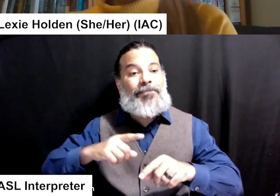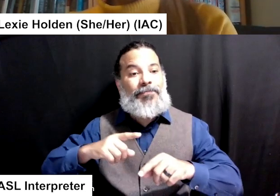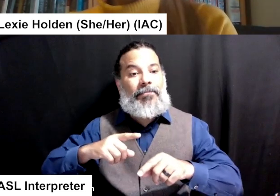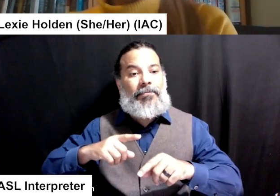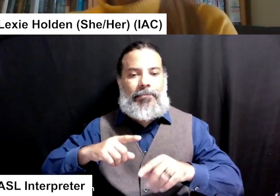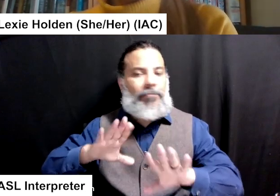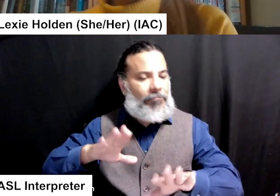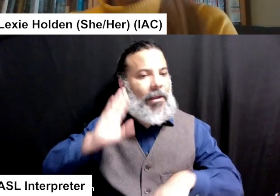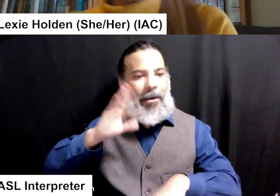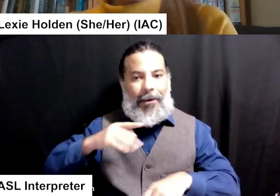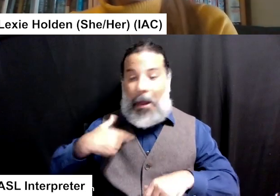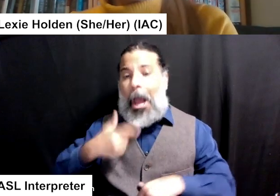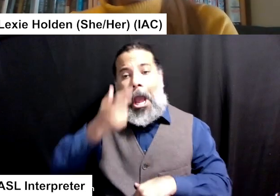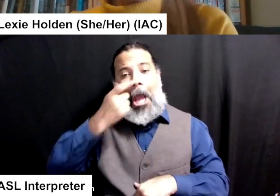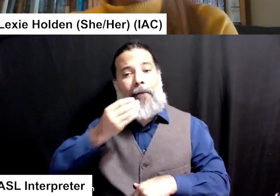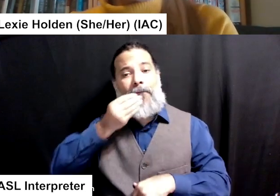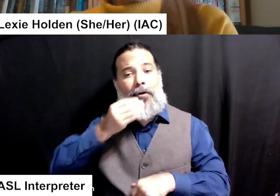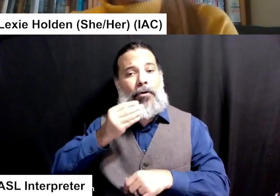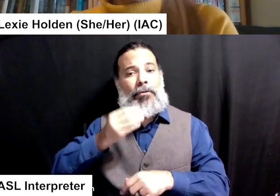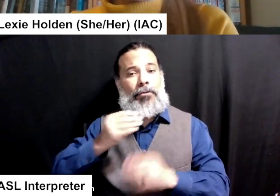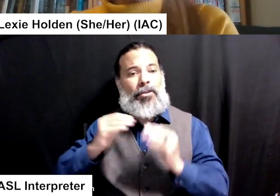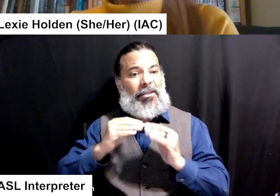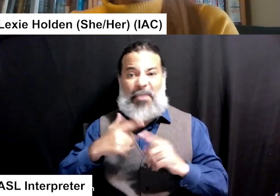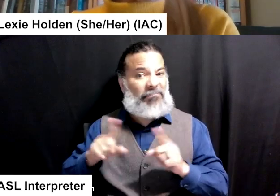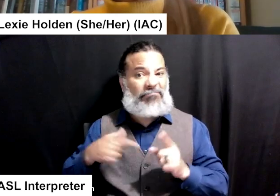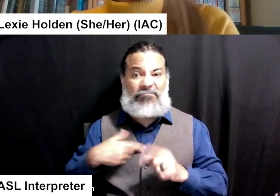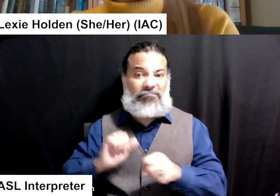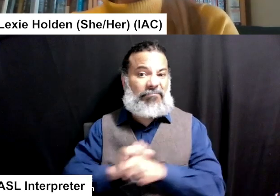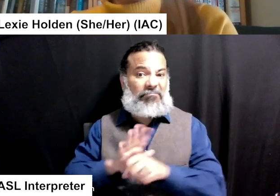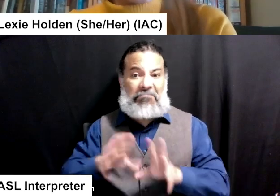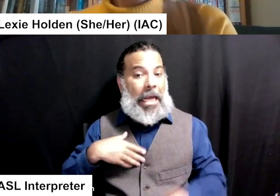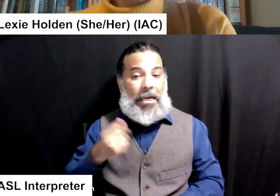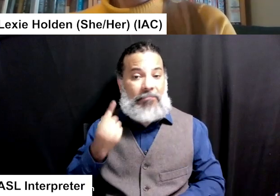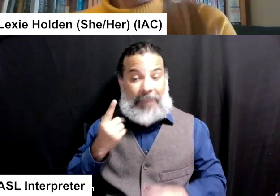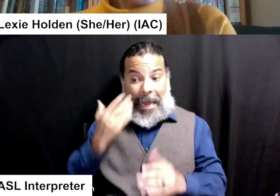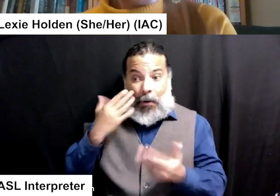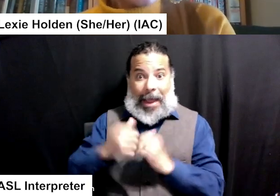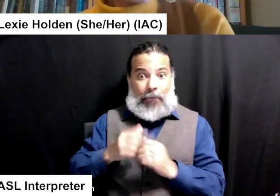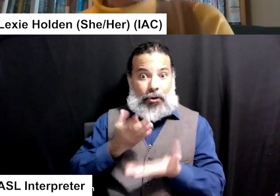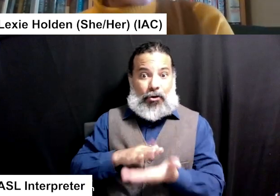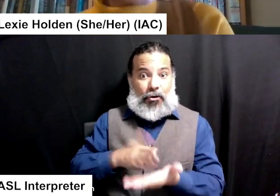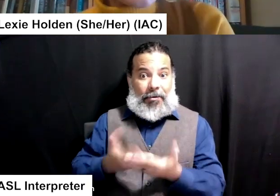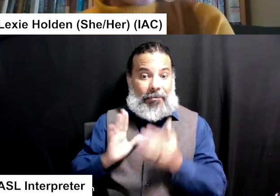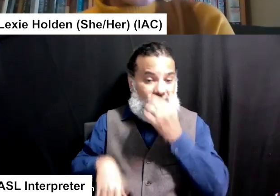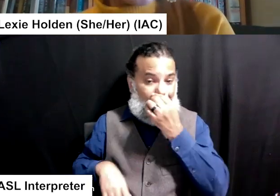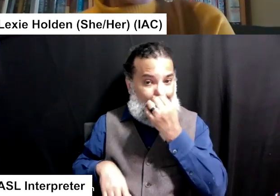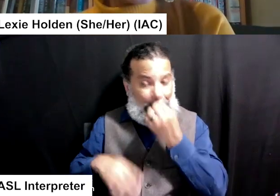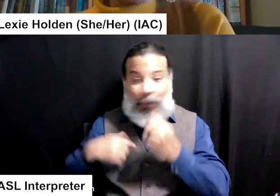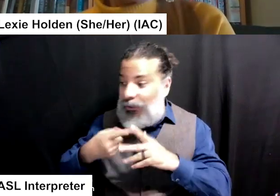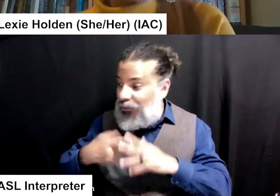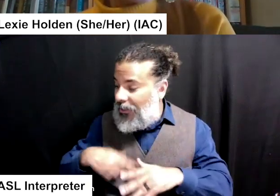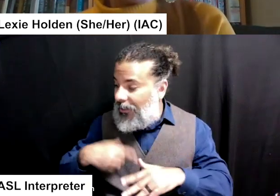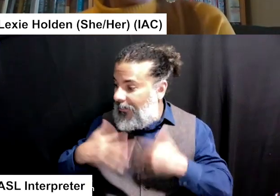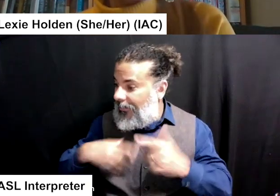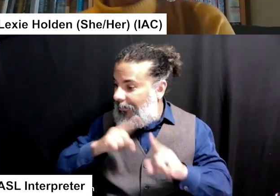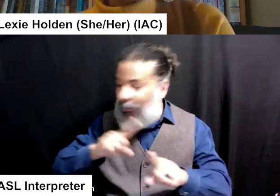Despite being interested in food justice, I did not know how to cook during the pandemic. And, I started myself going to